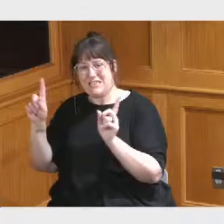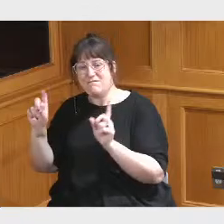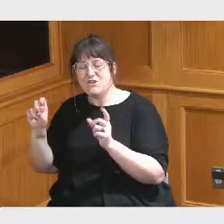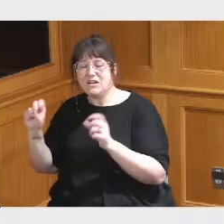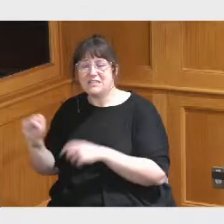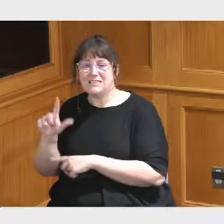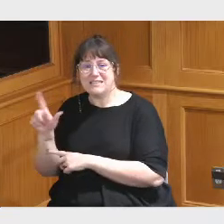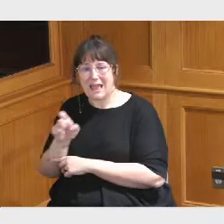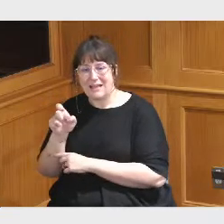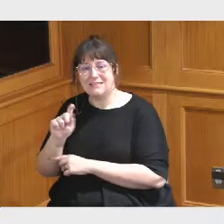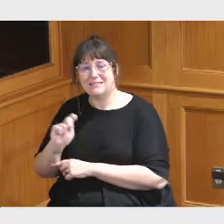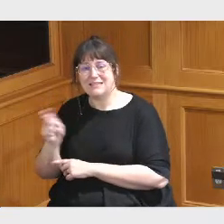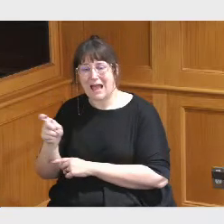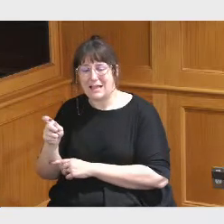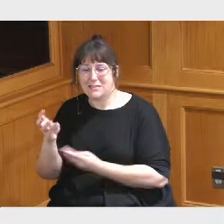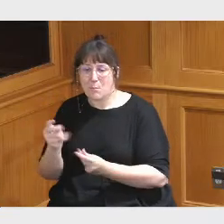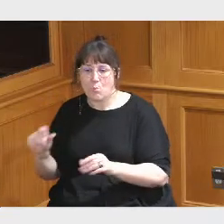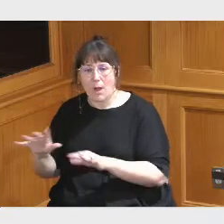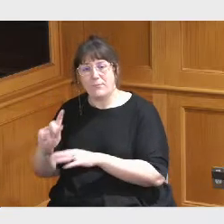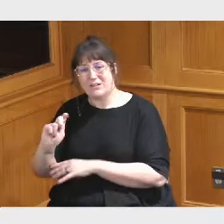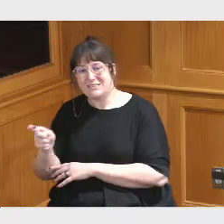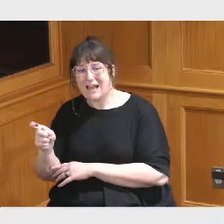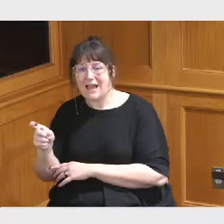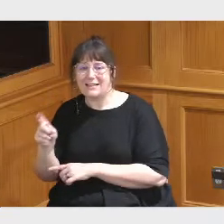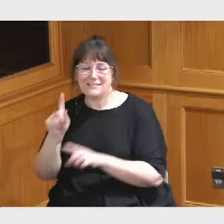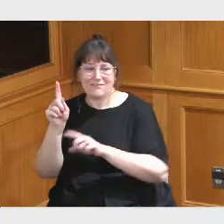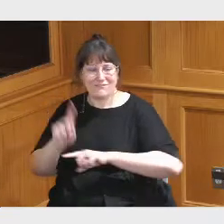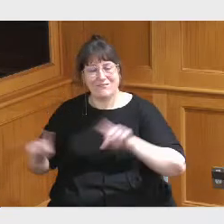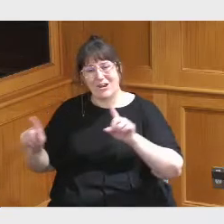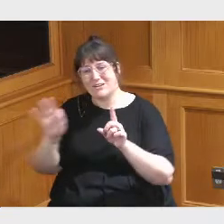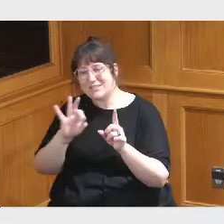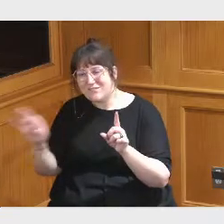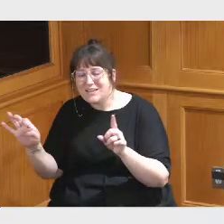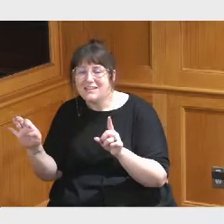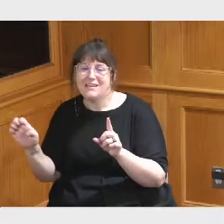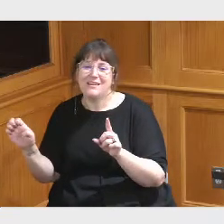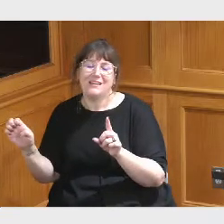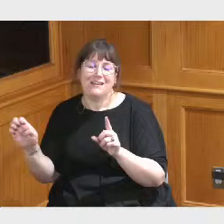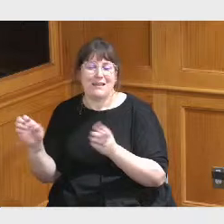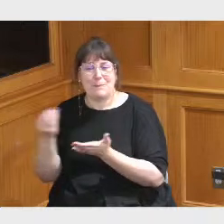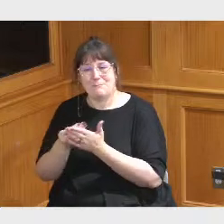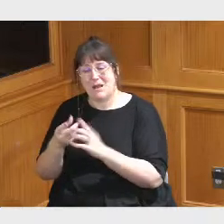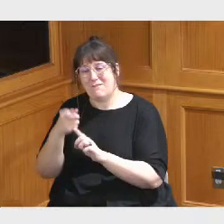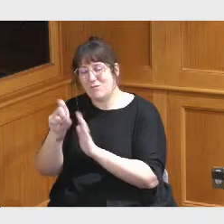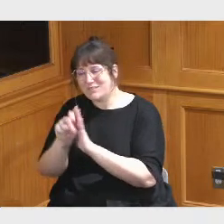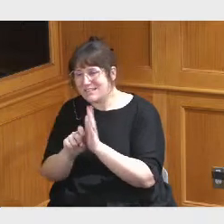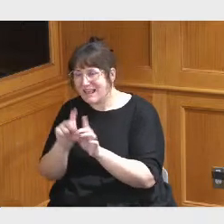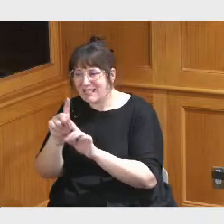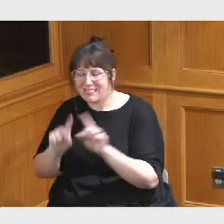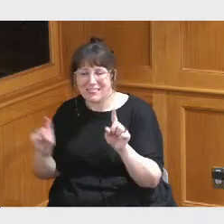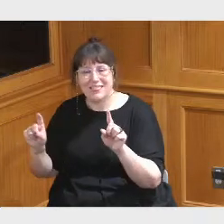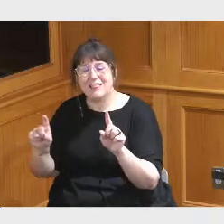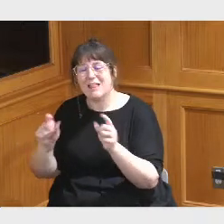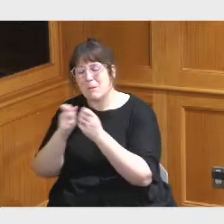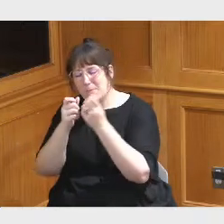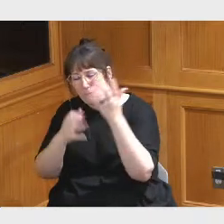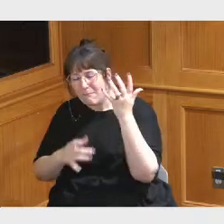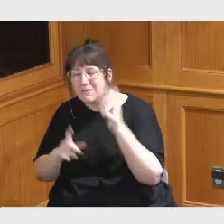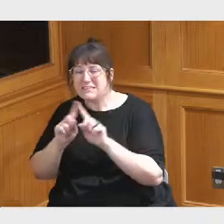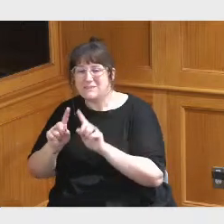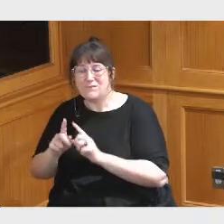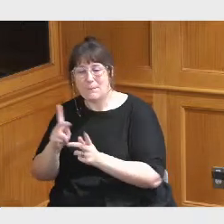tax, your property taxes, various fees, funds from the state, etc. So I saw some comments where there were some